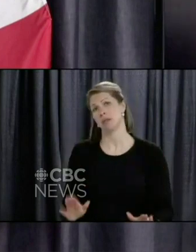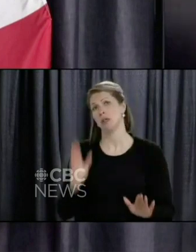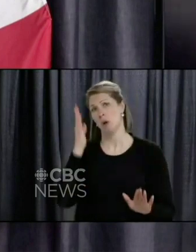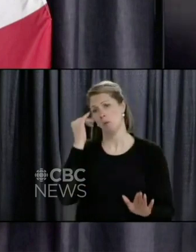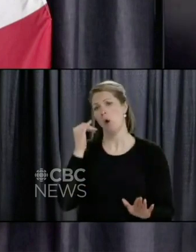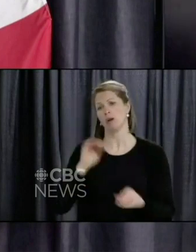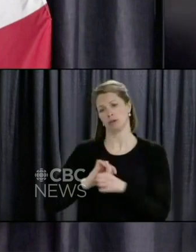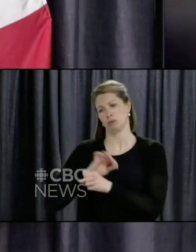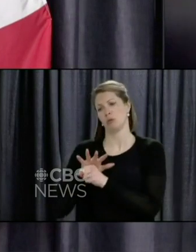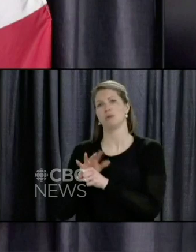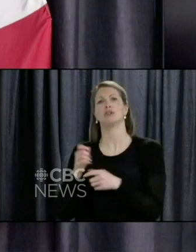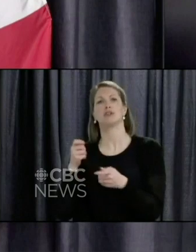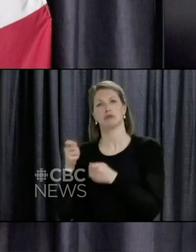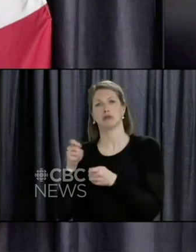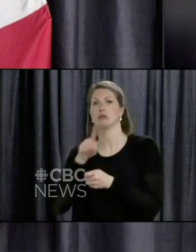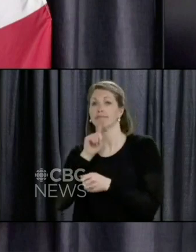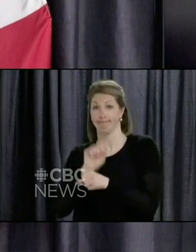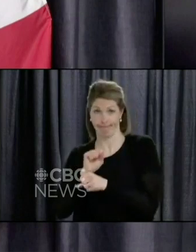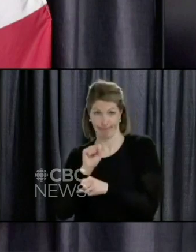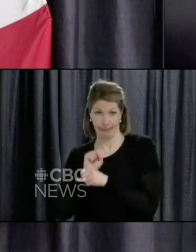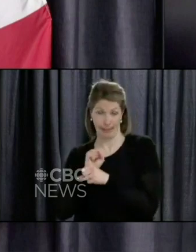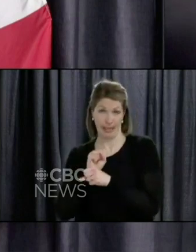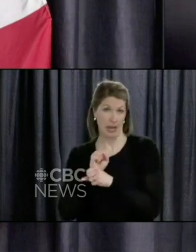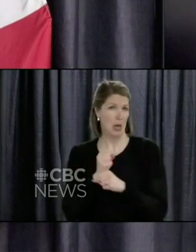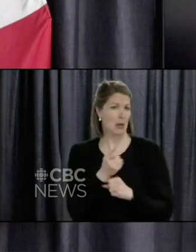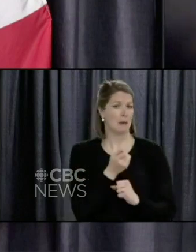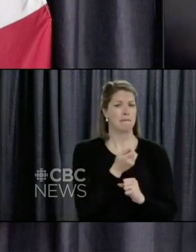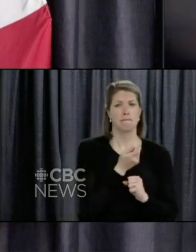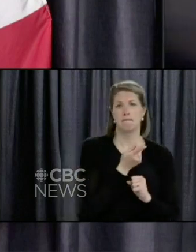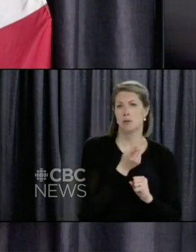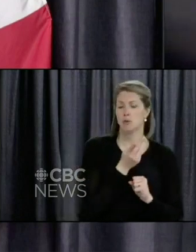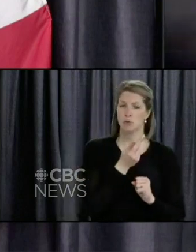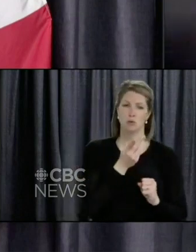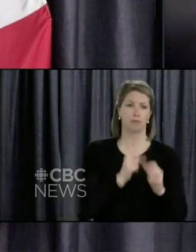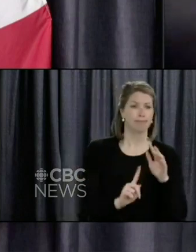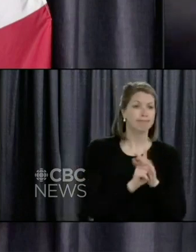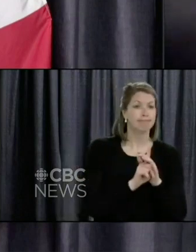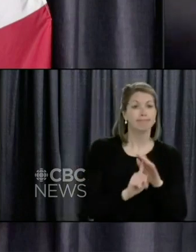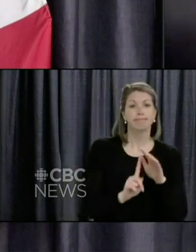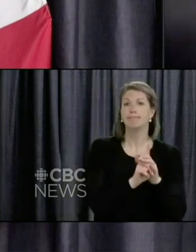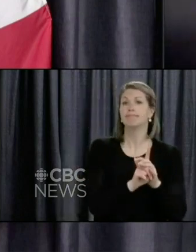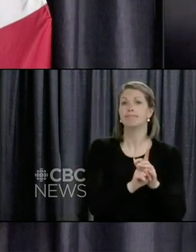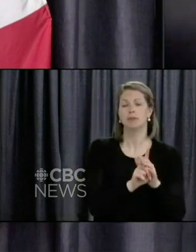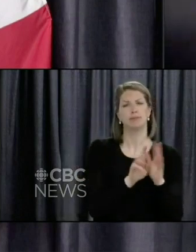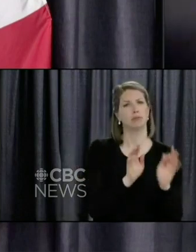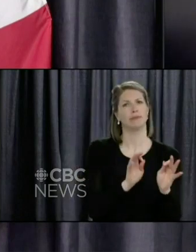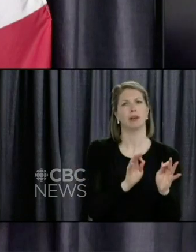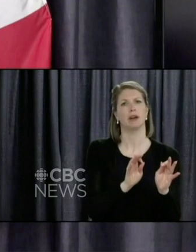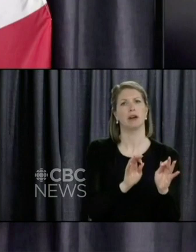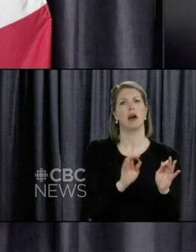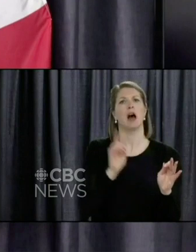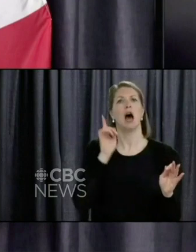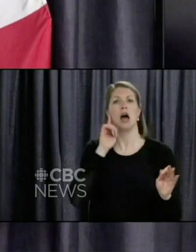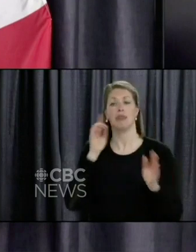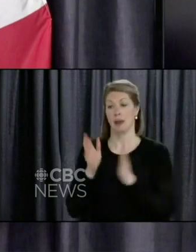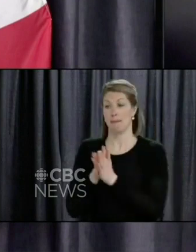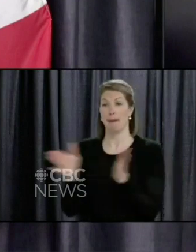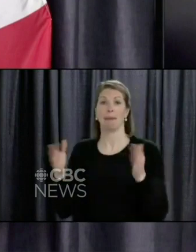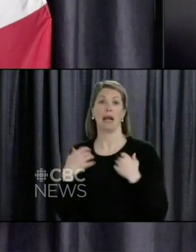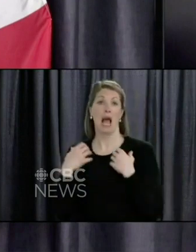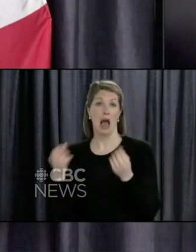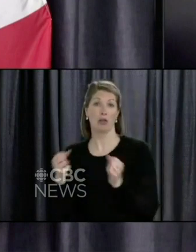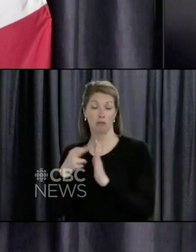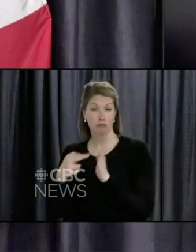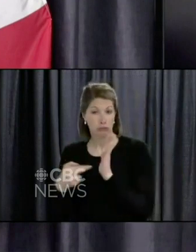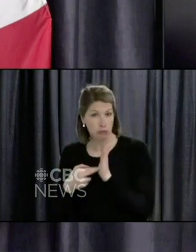have certain cases. And reducing public health measures at some point in the near future, I think, are reasonable. It